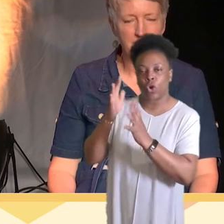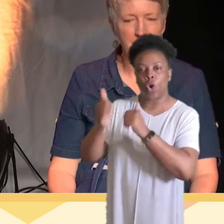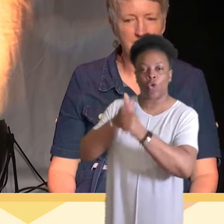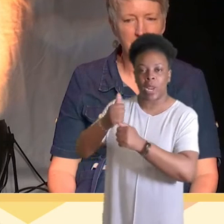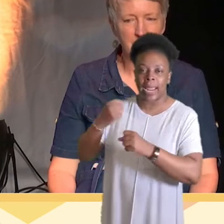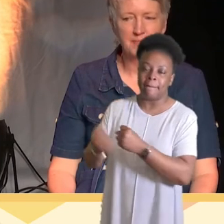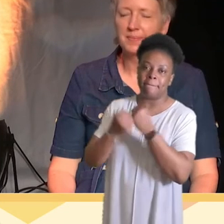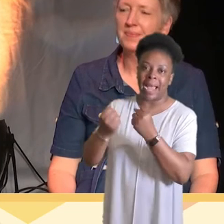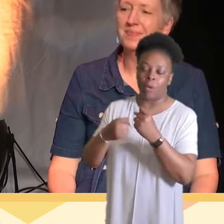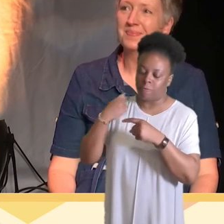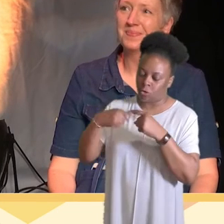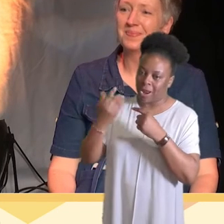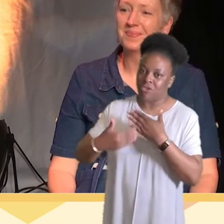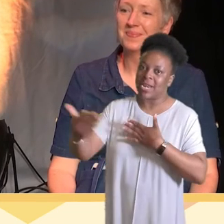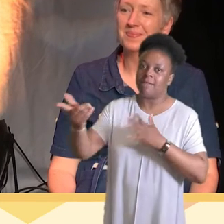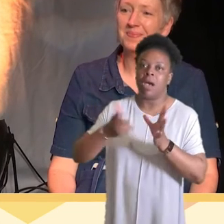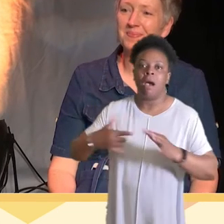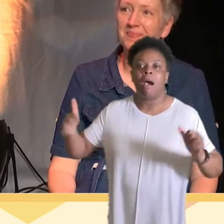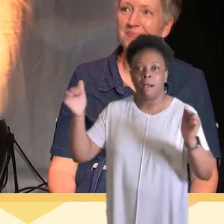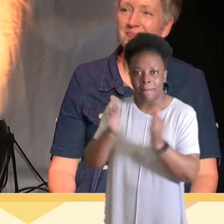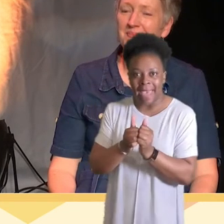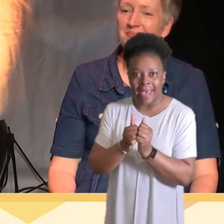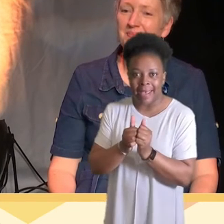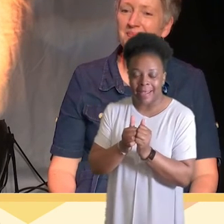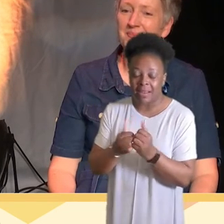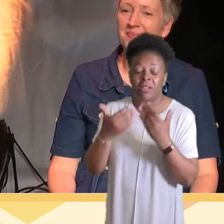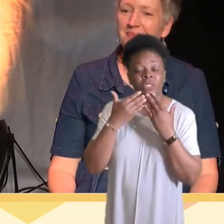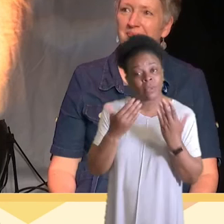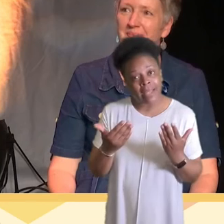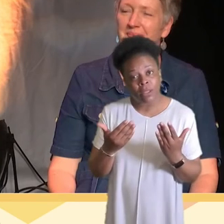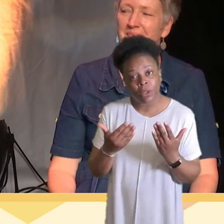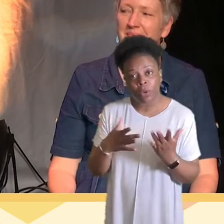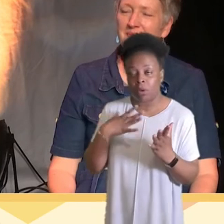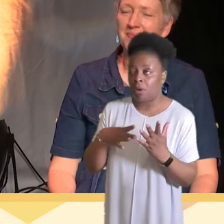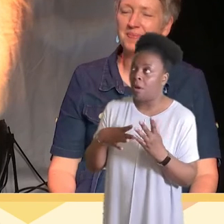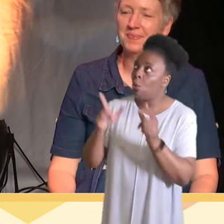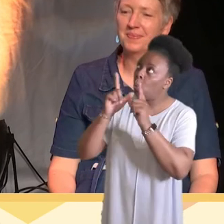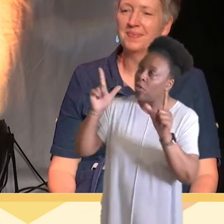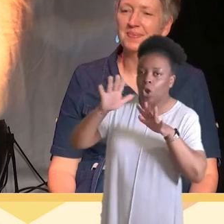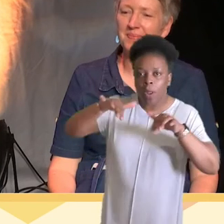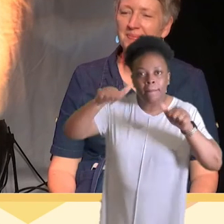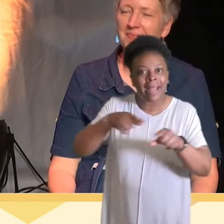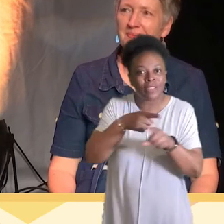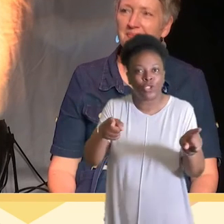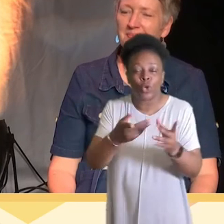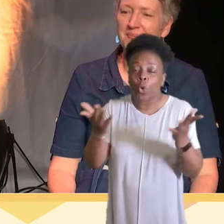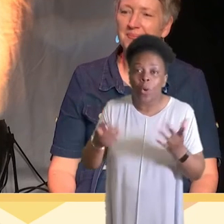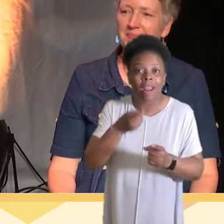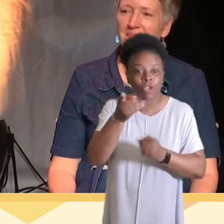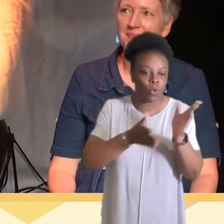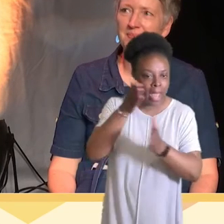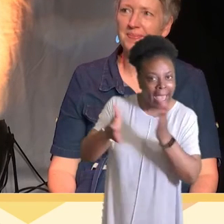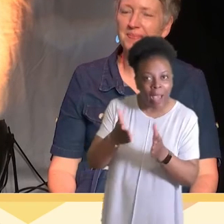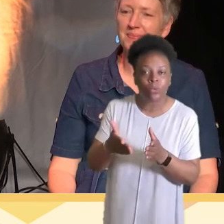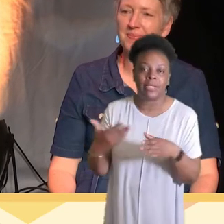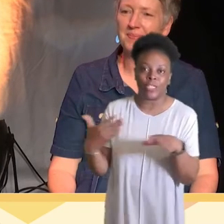ever. Amen. Thank you, and may the Lord bless you, wherever you are serving, and